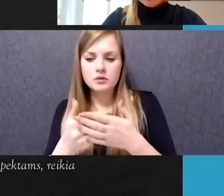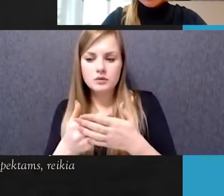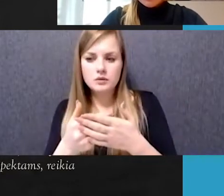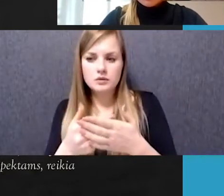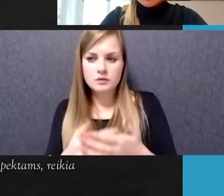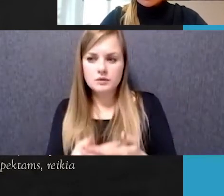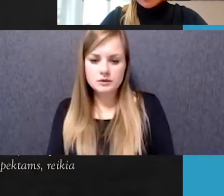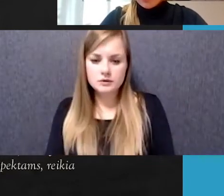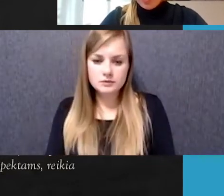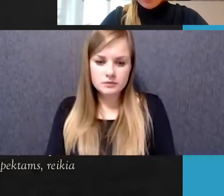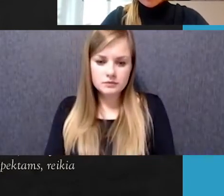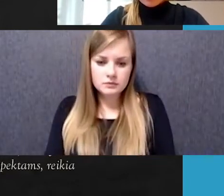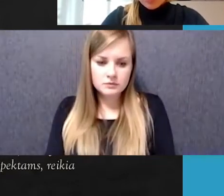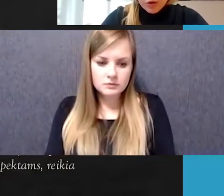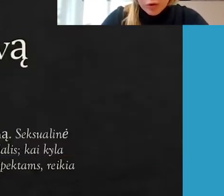process in the court,